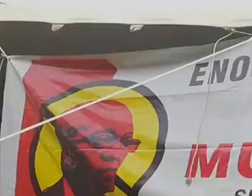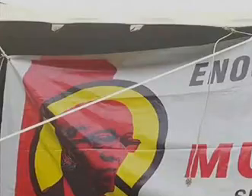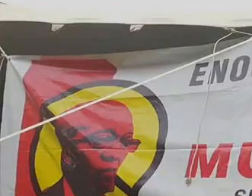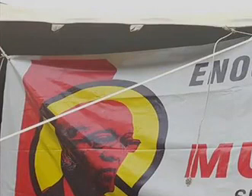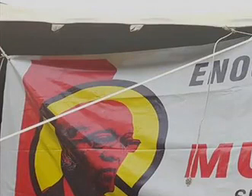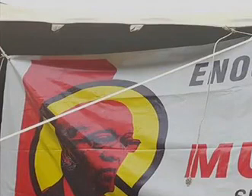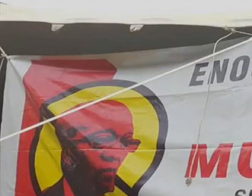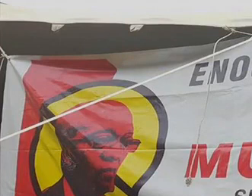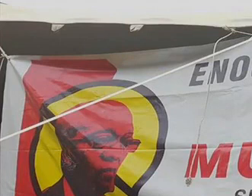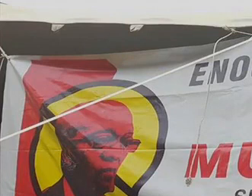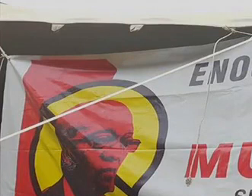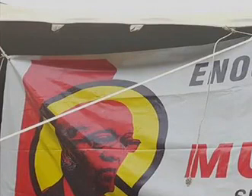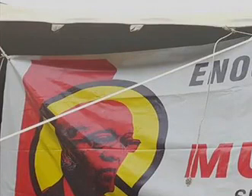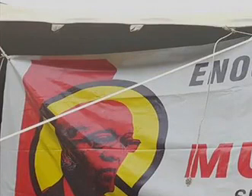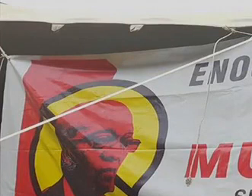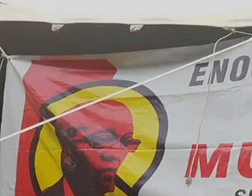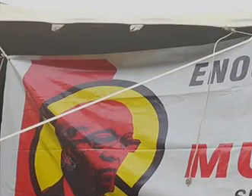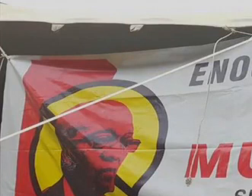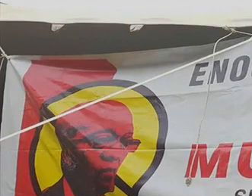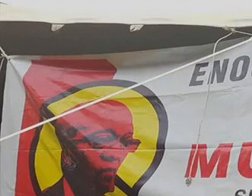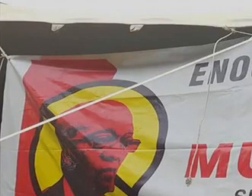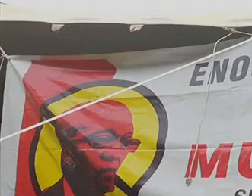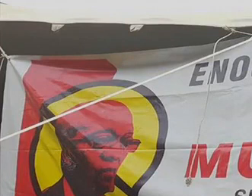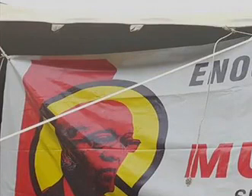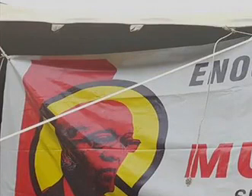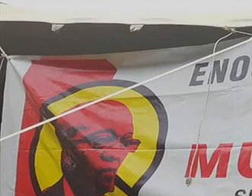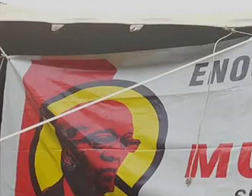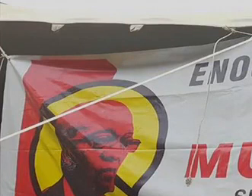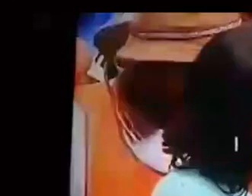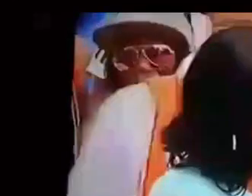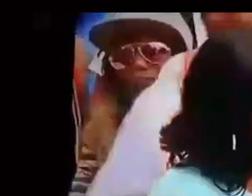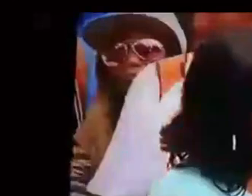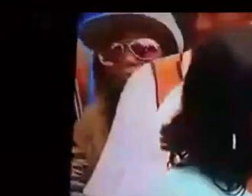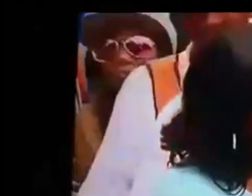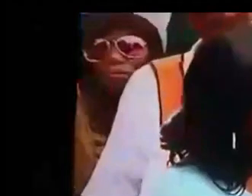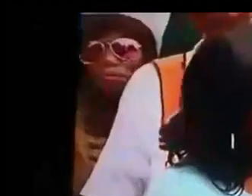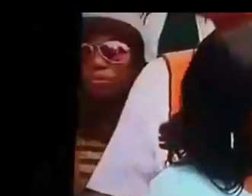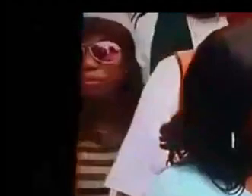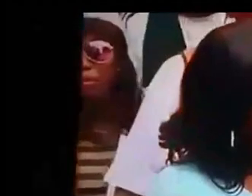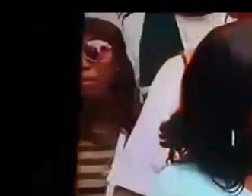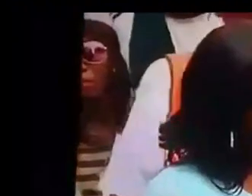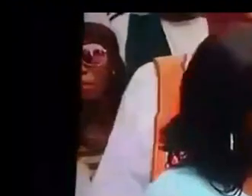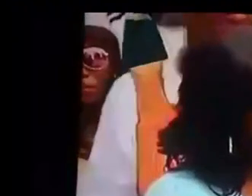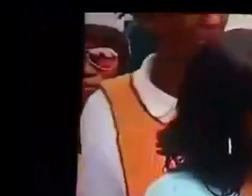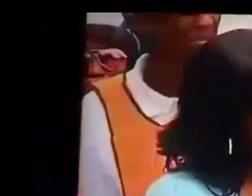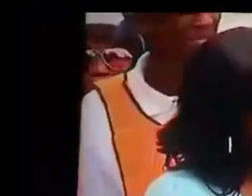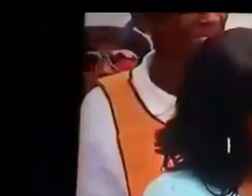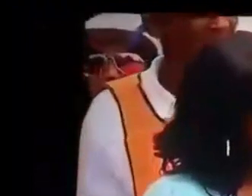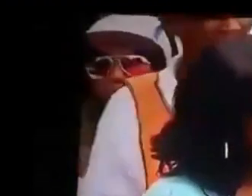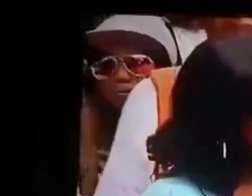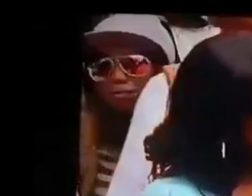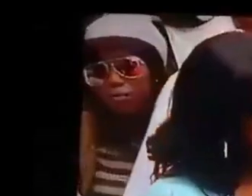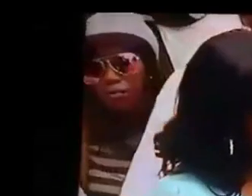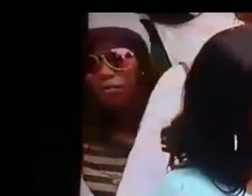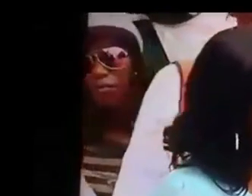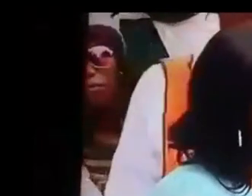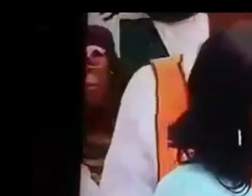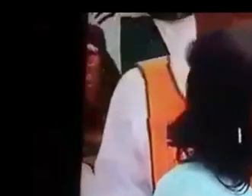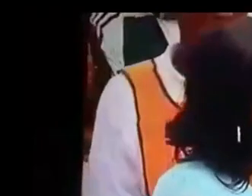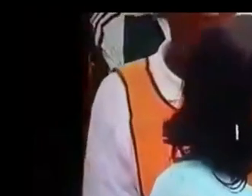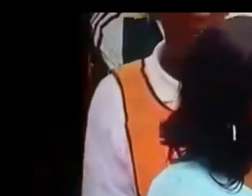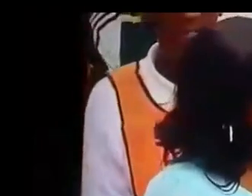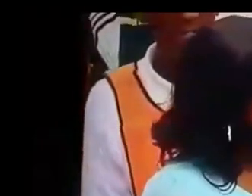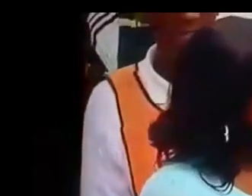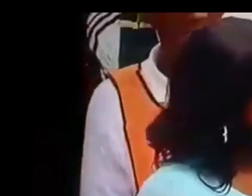care. He is not a well-respected president. He has done things that are disgraceful to South Africa. So